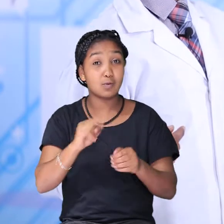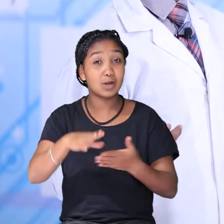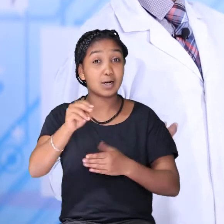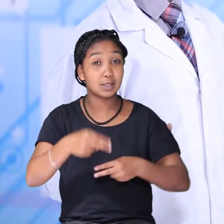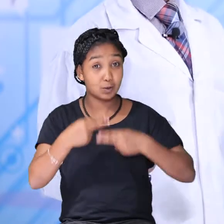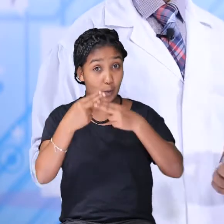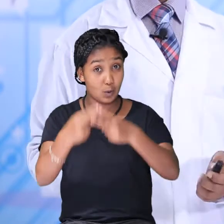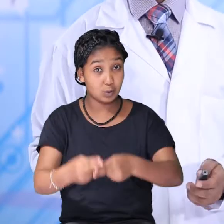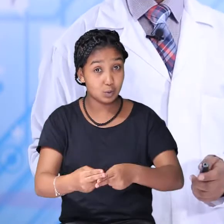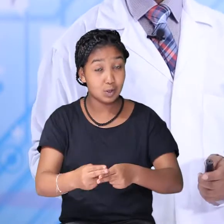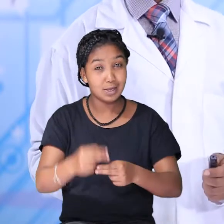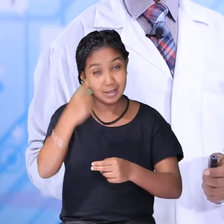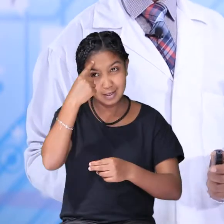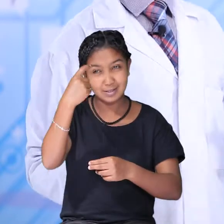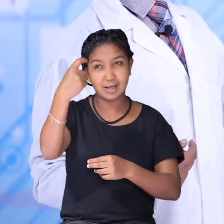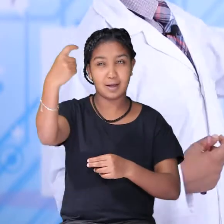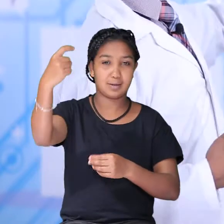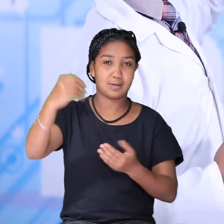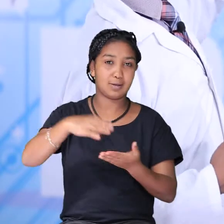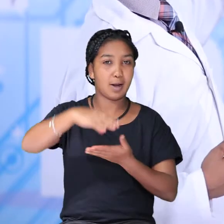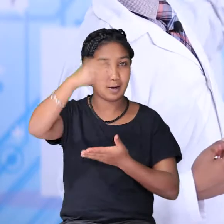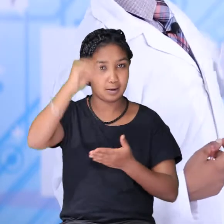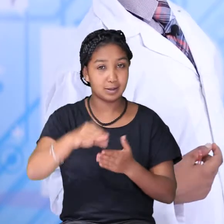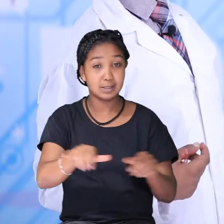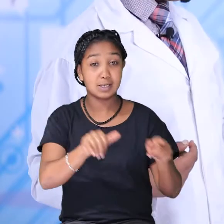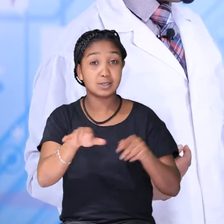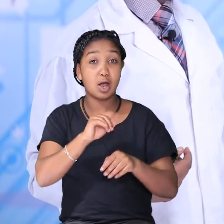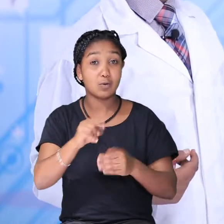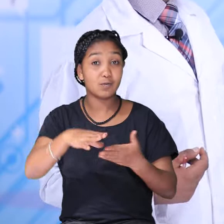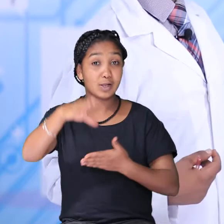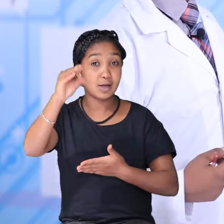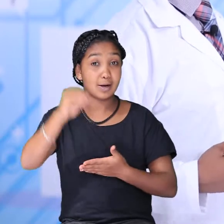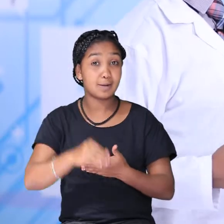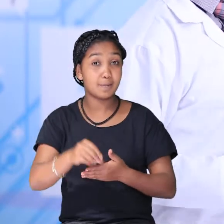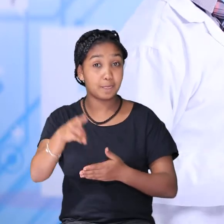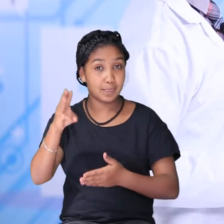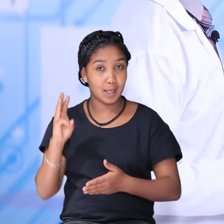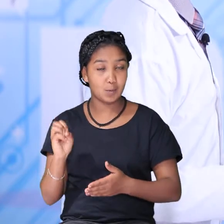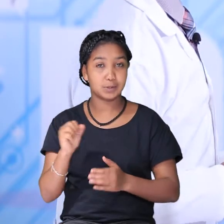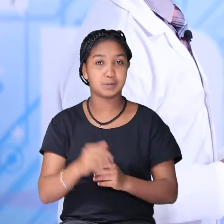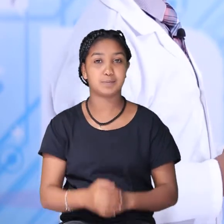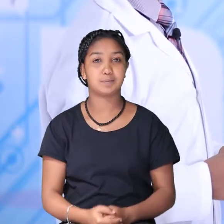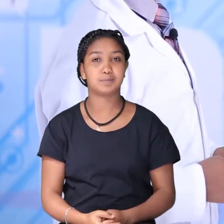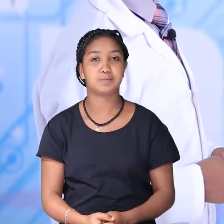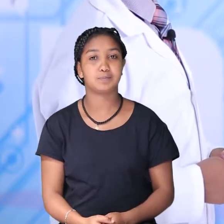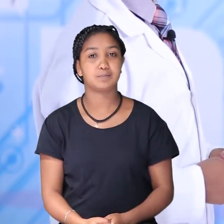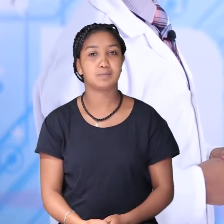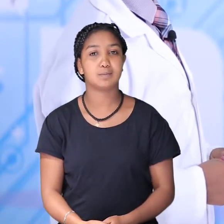is called insight learning. Such kind of learning was